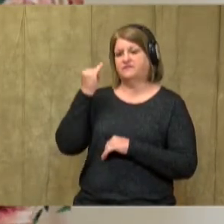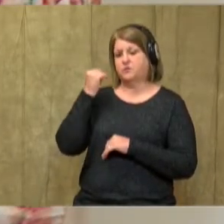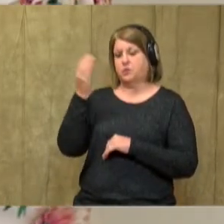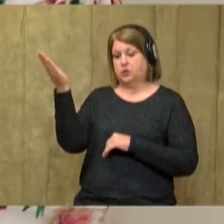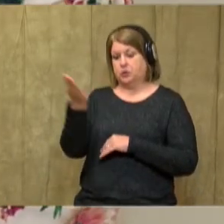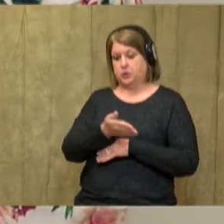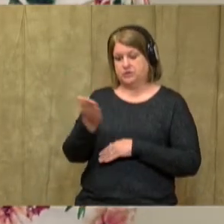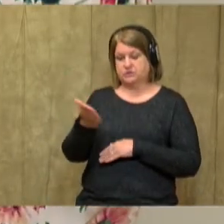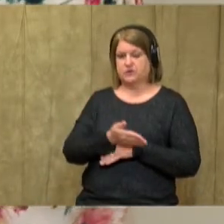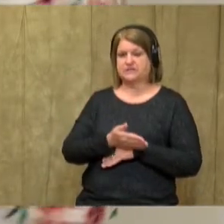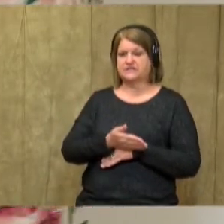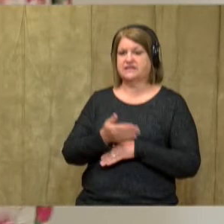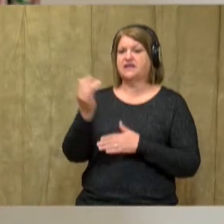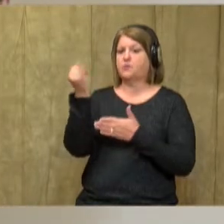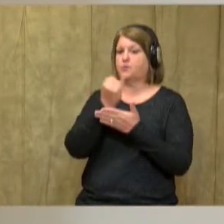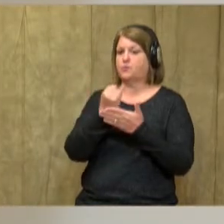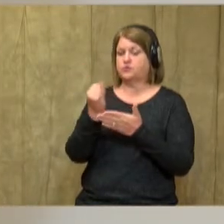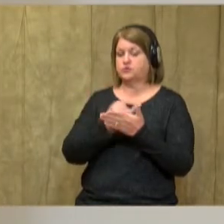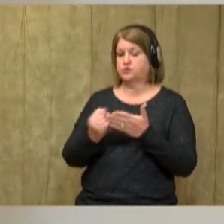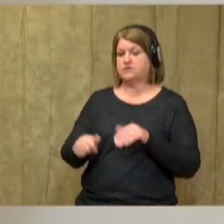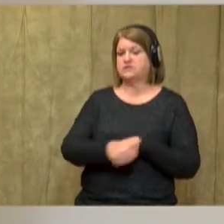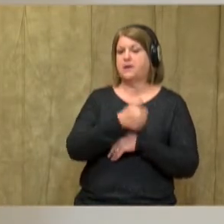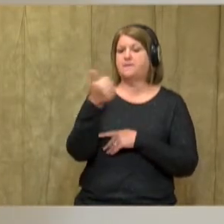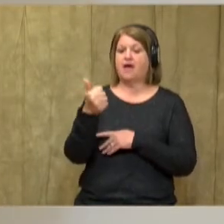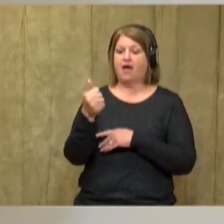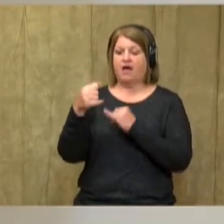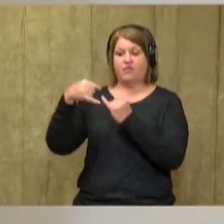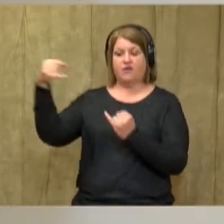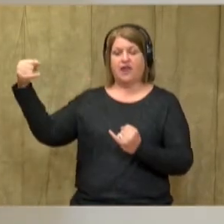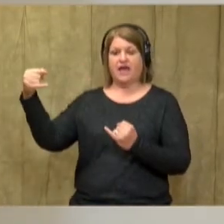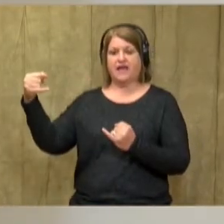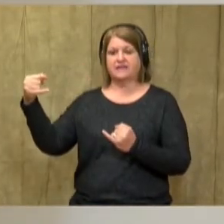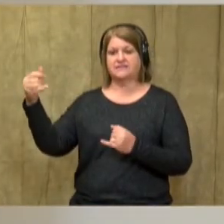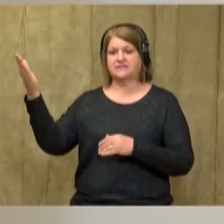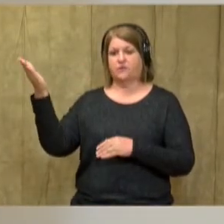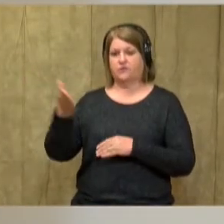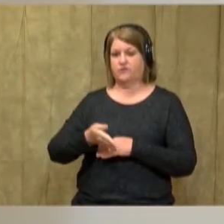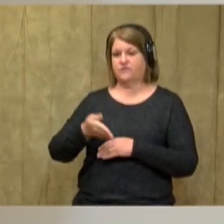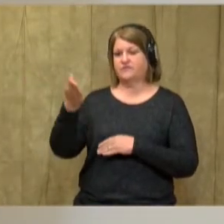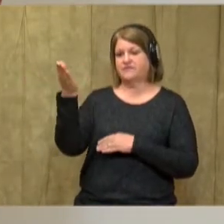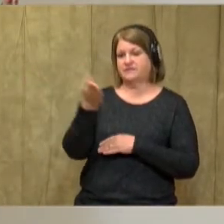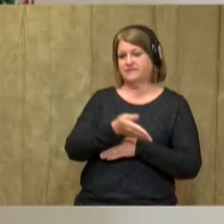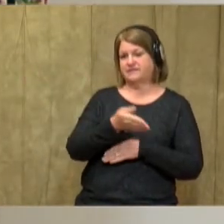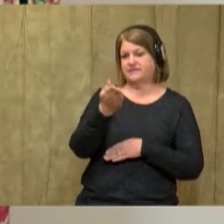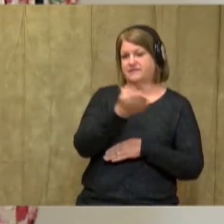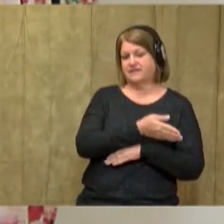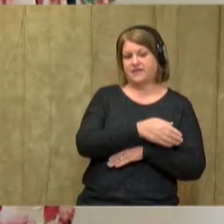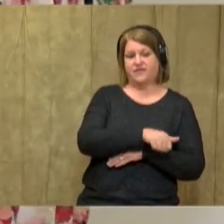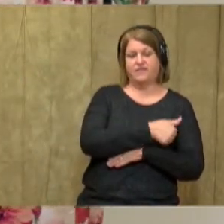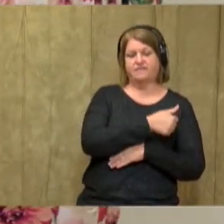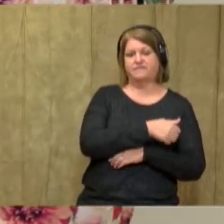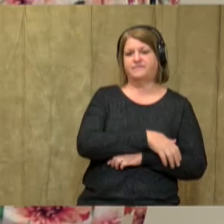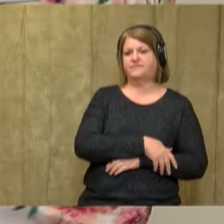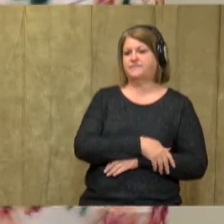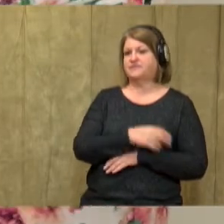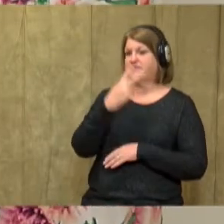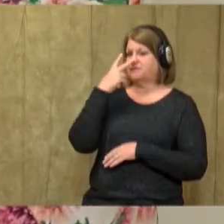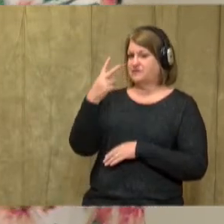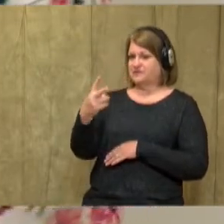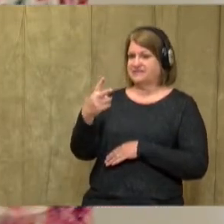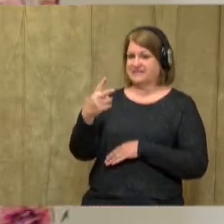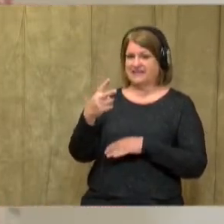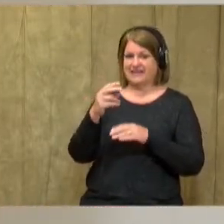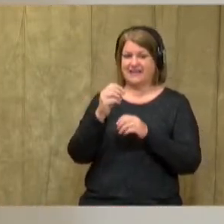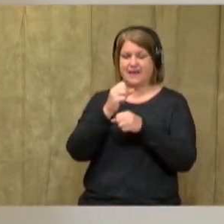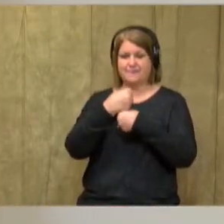All right, and then we'll draw some other lines that are going diagonal the other way. And we see these little diamond patterns